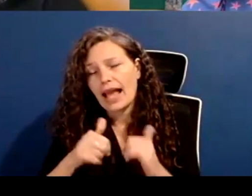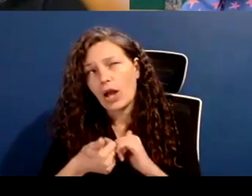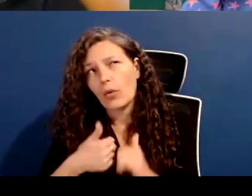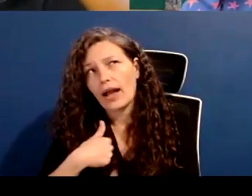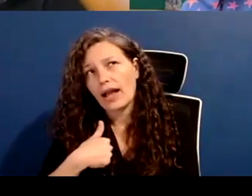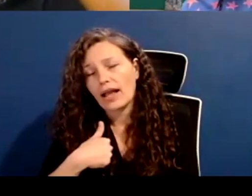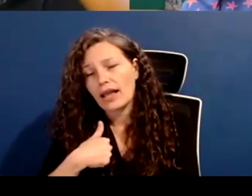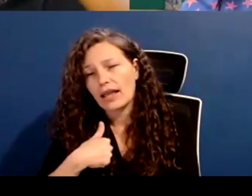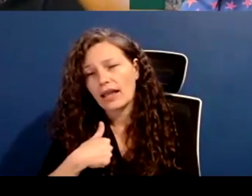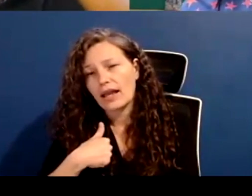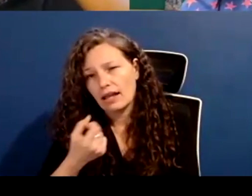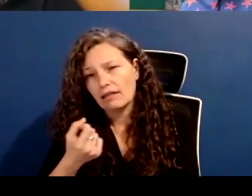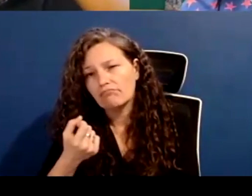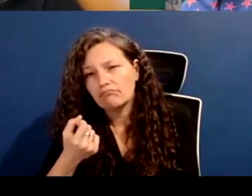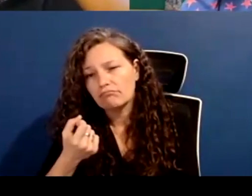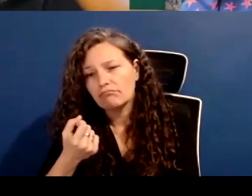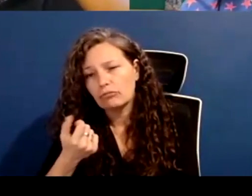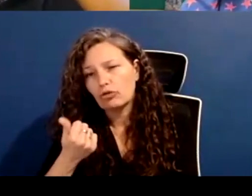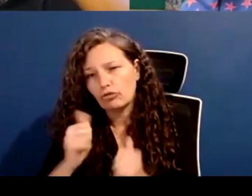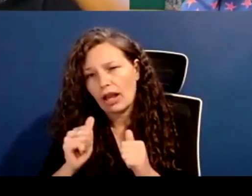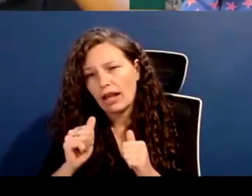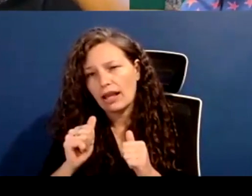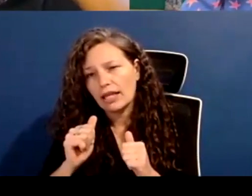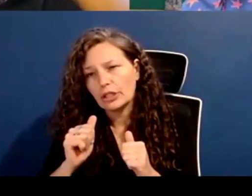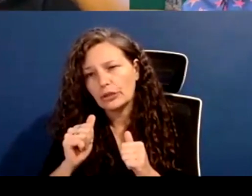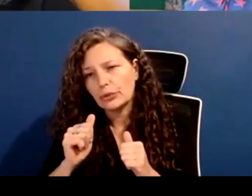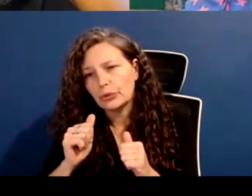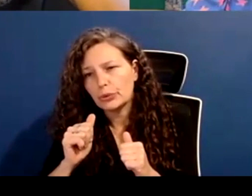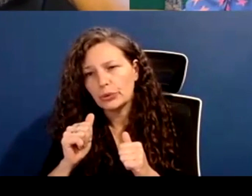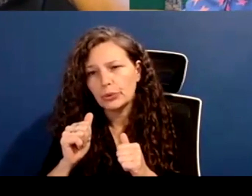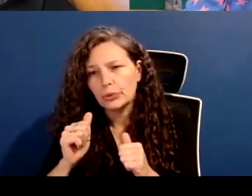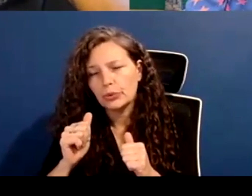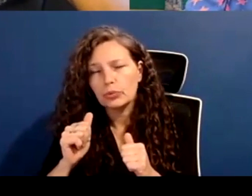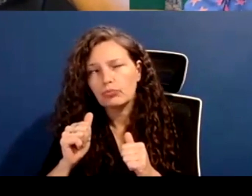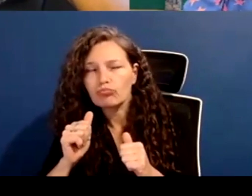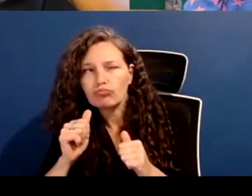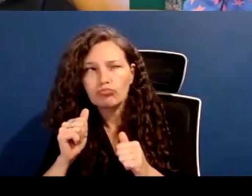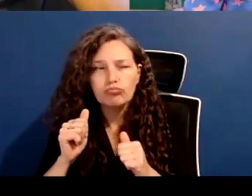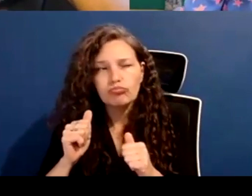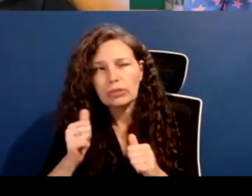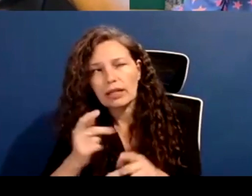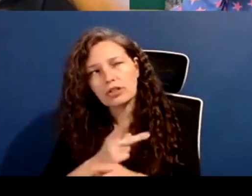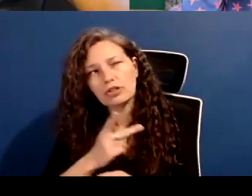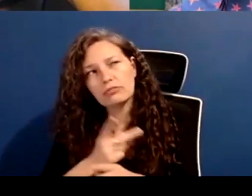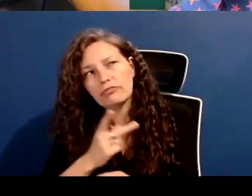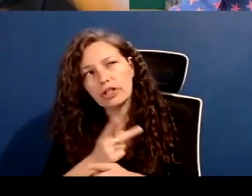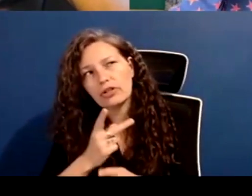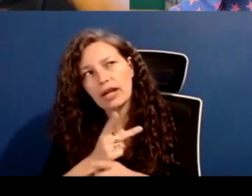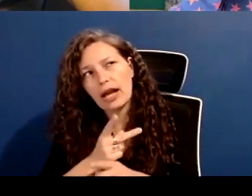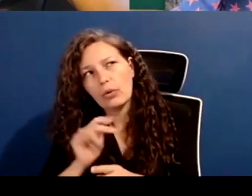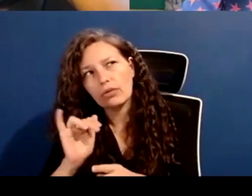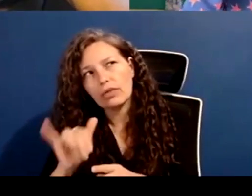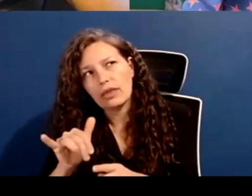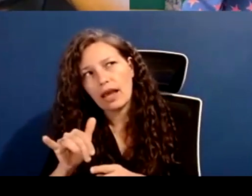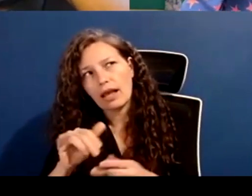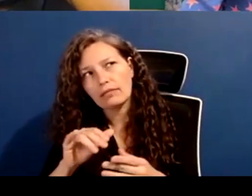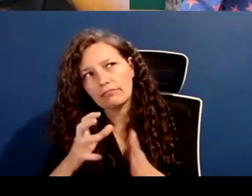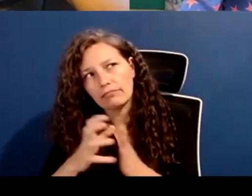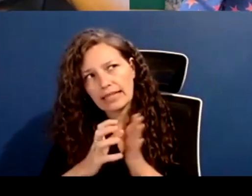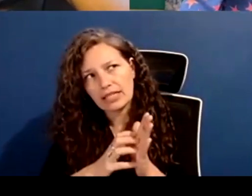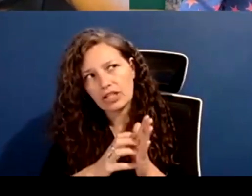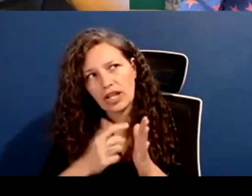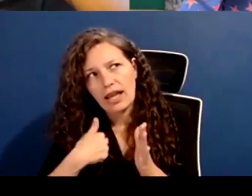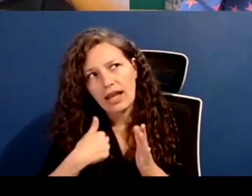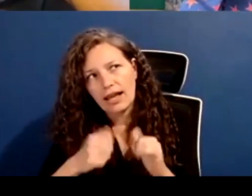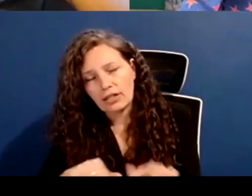address that and the way that I try to reconcile that is to zoom out and look at other places where Jesus seems to address